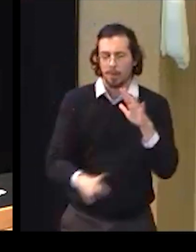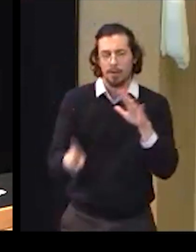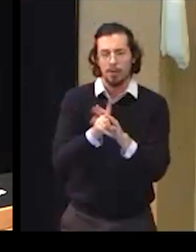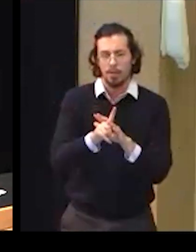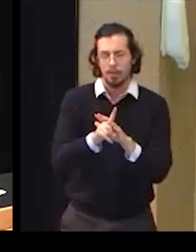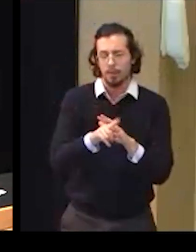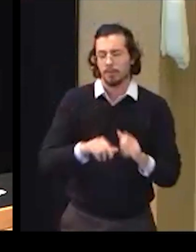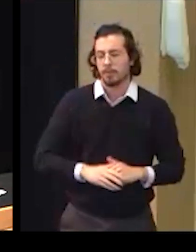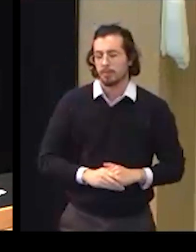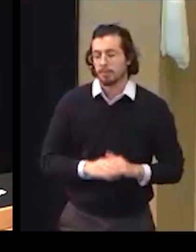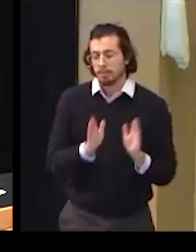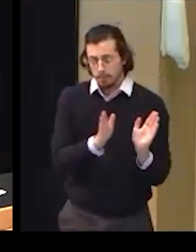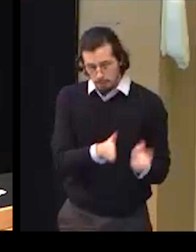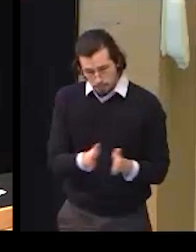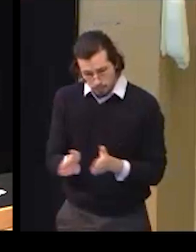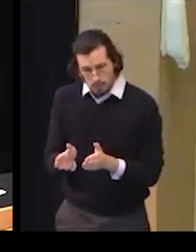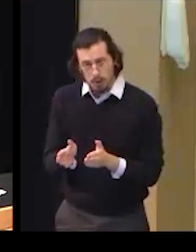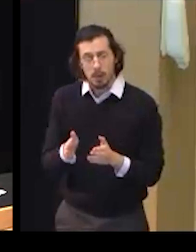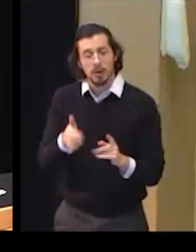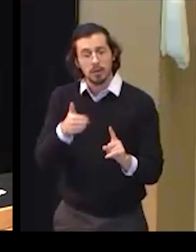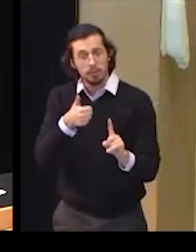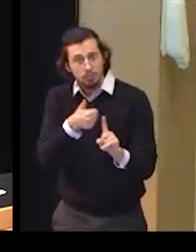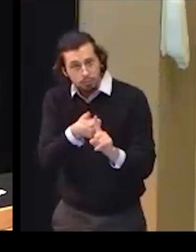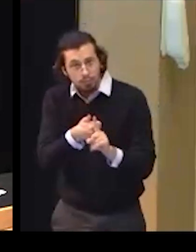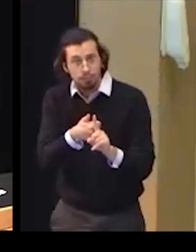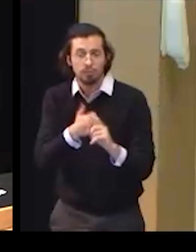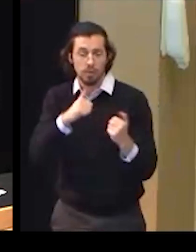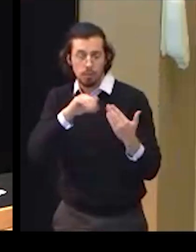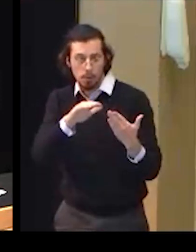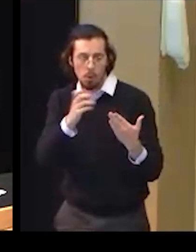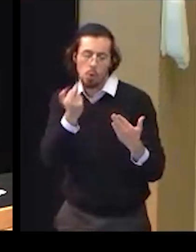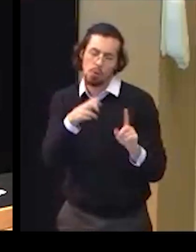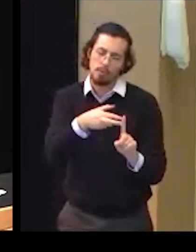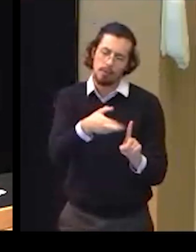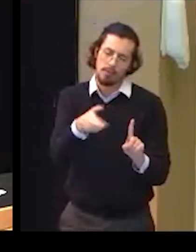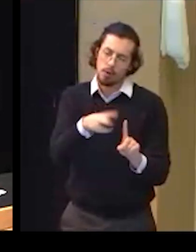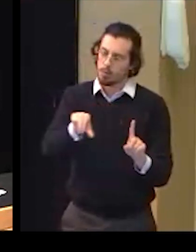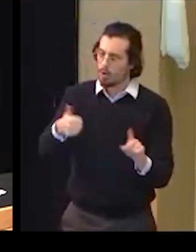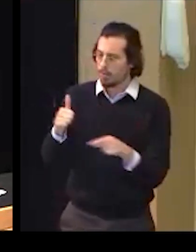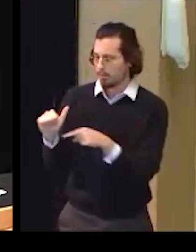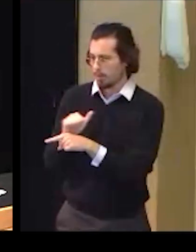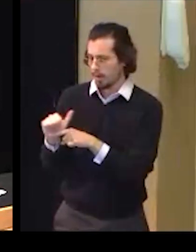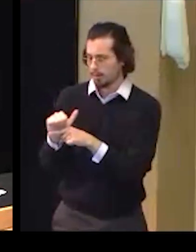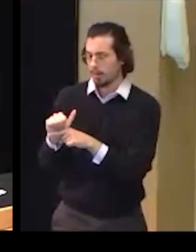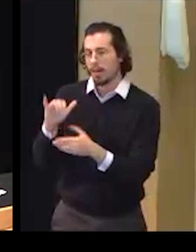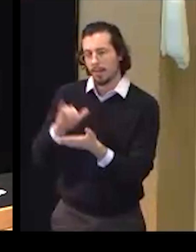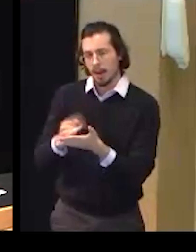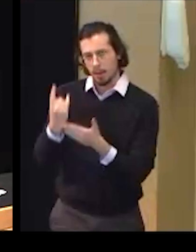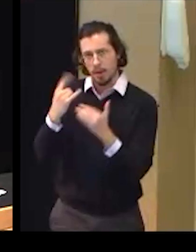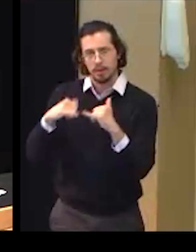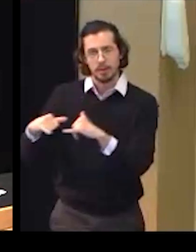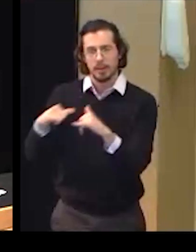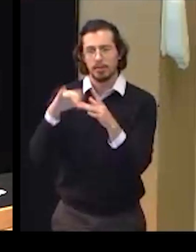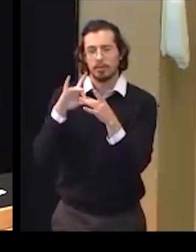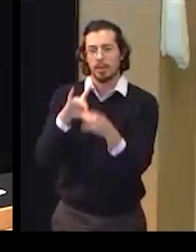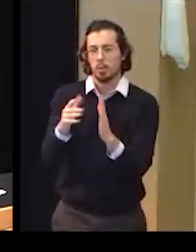in your office. Be prepared either by your own study to address them or refer them to other attorneys. And that is the standard on competence, which